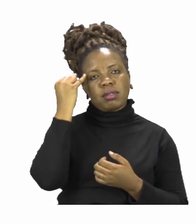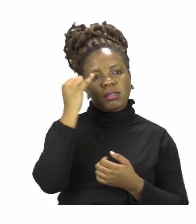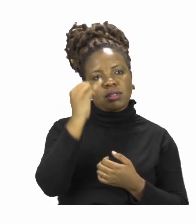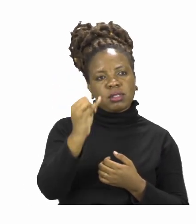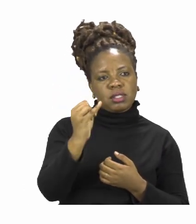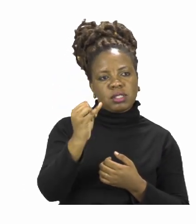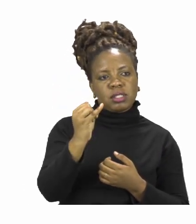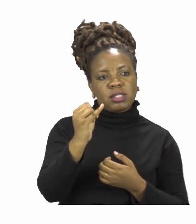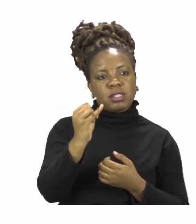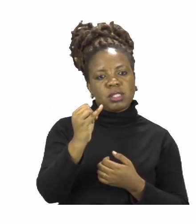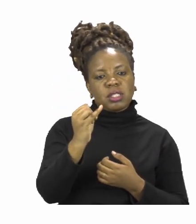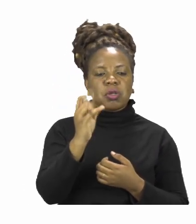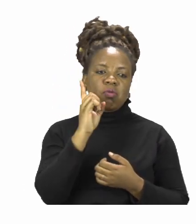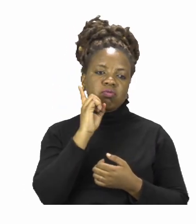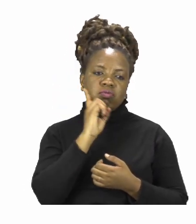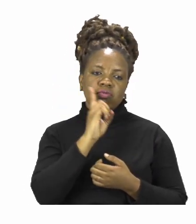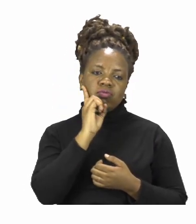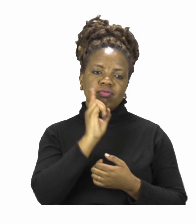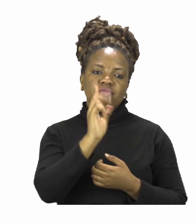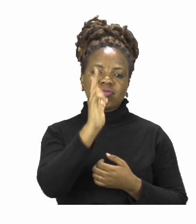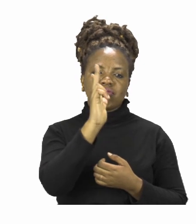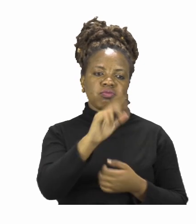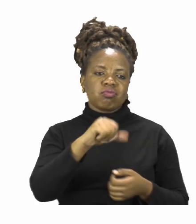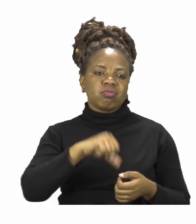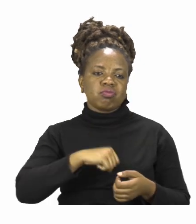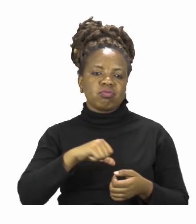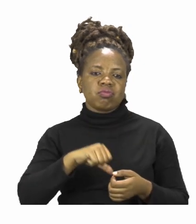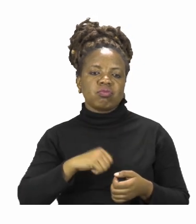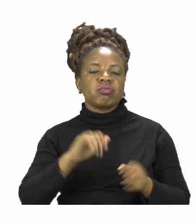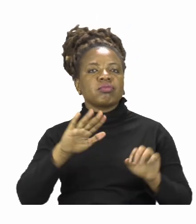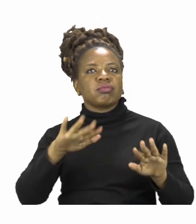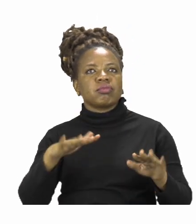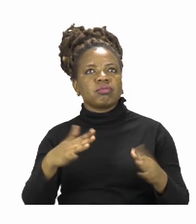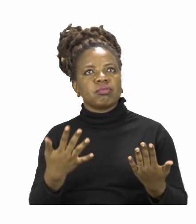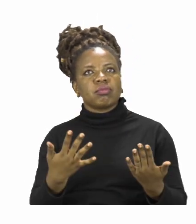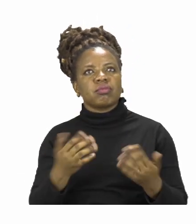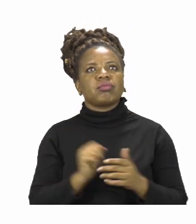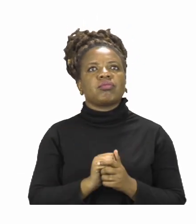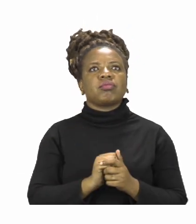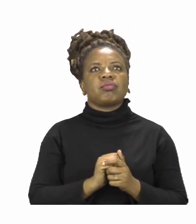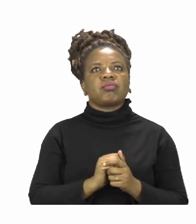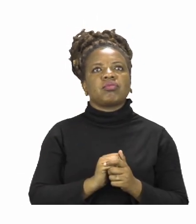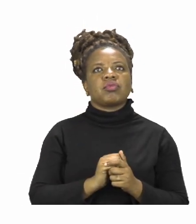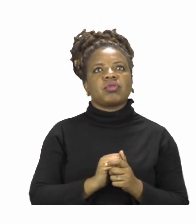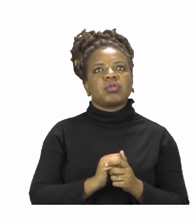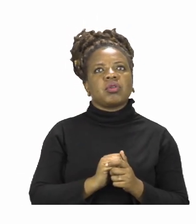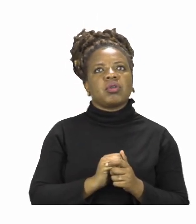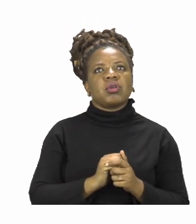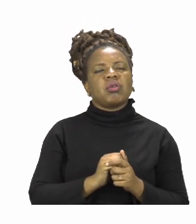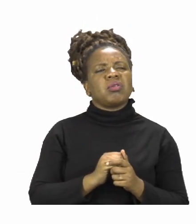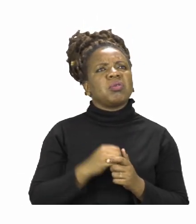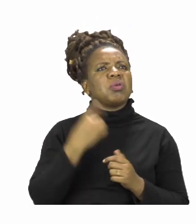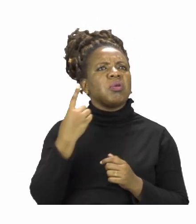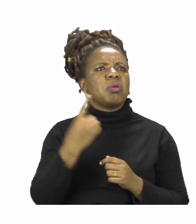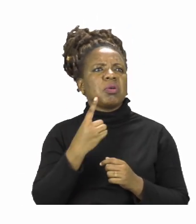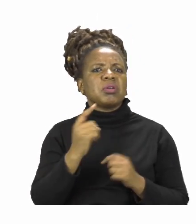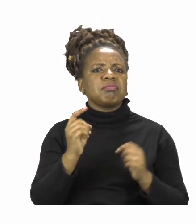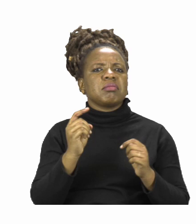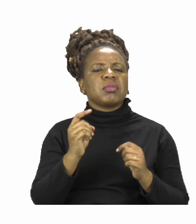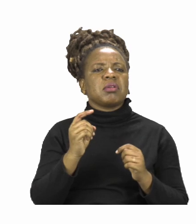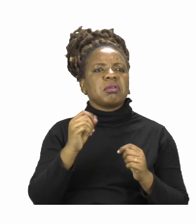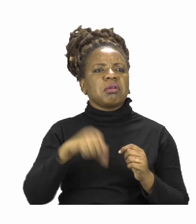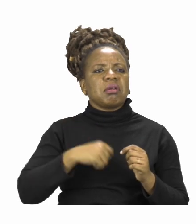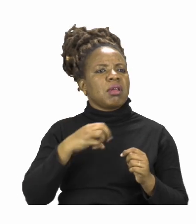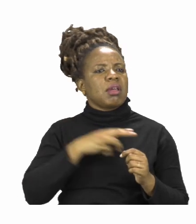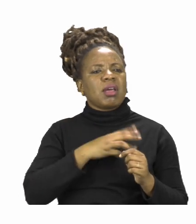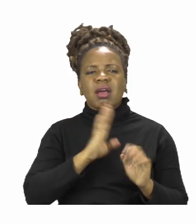only people who get sick. We have people who have high blood pressure as well and